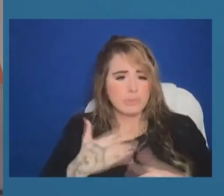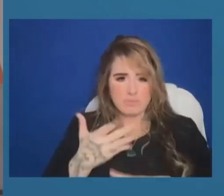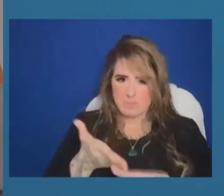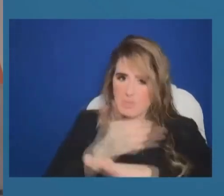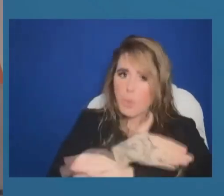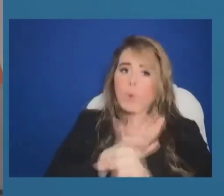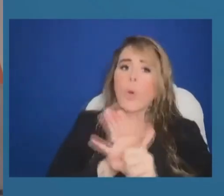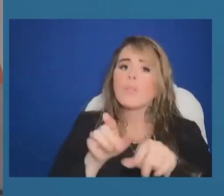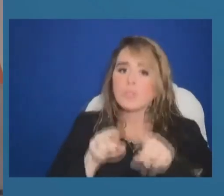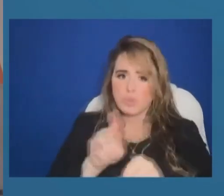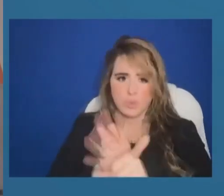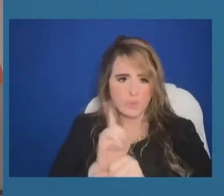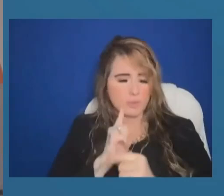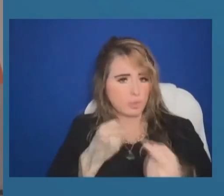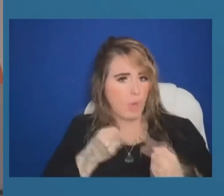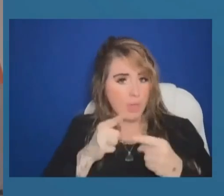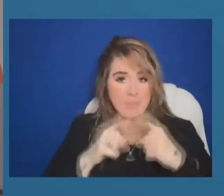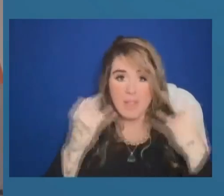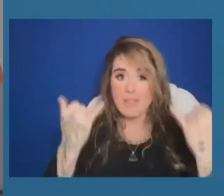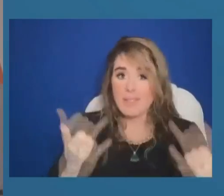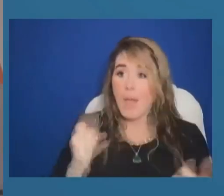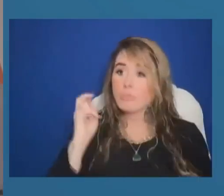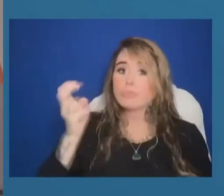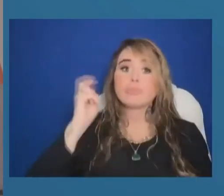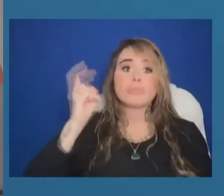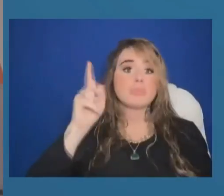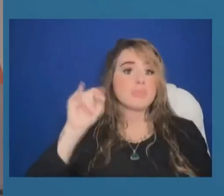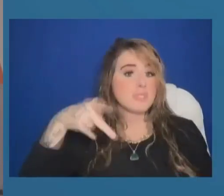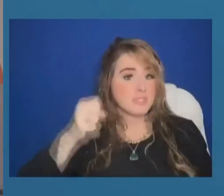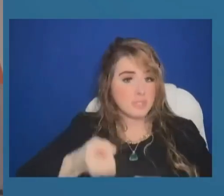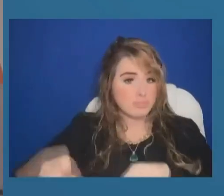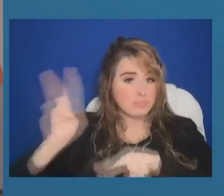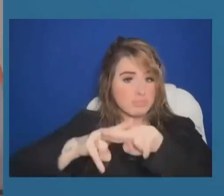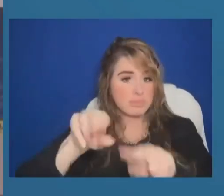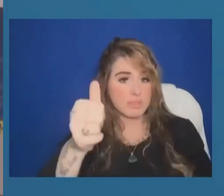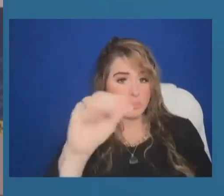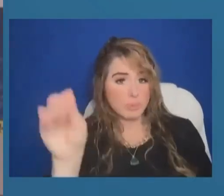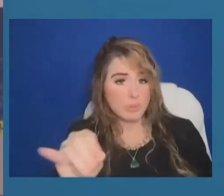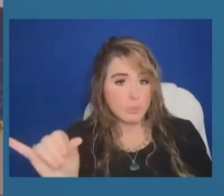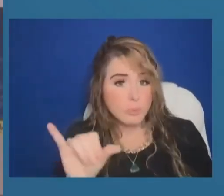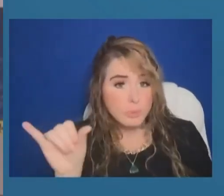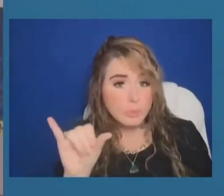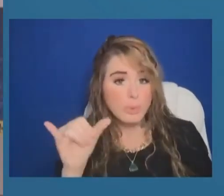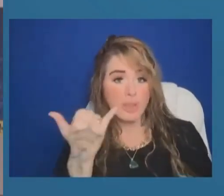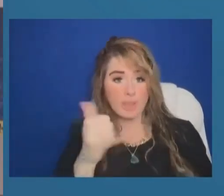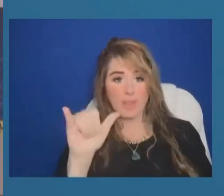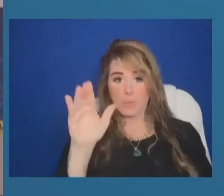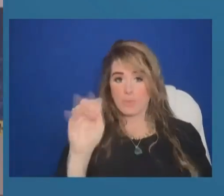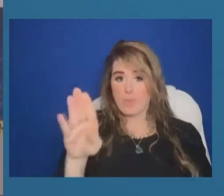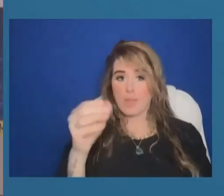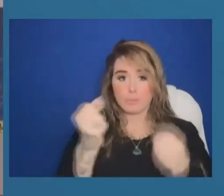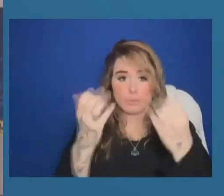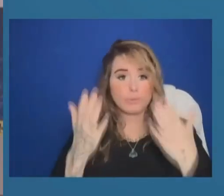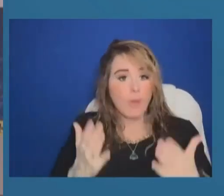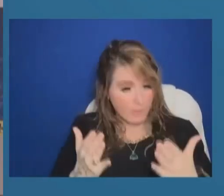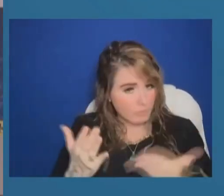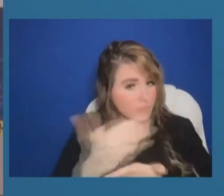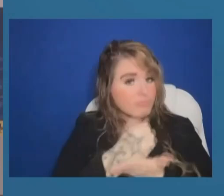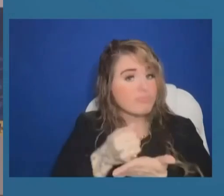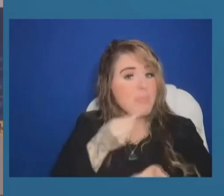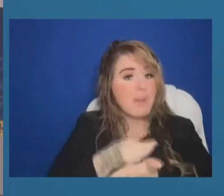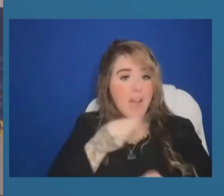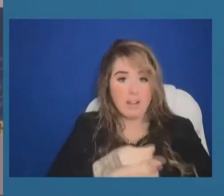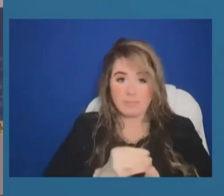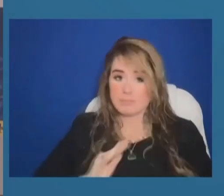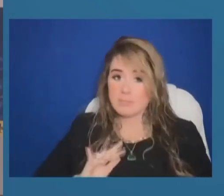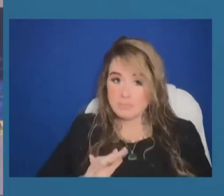during COVID. Their trips and their tips are up 10%. Their yellow cab drivers are seeing a lot more money. And a